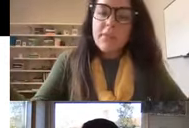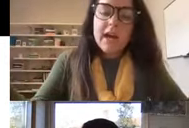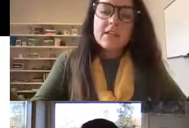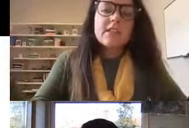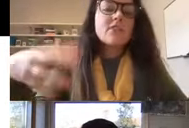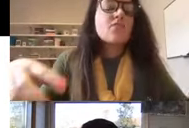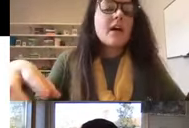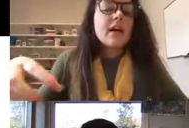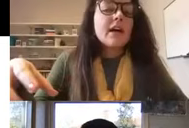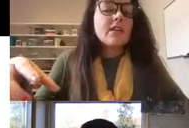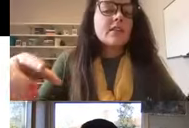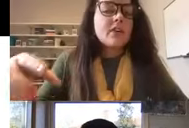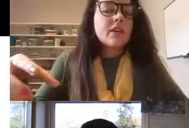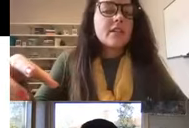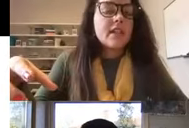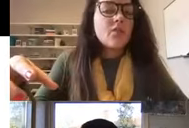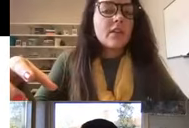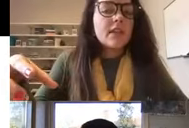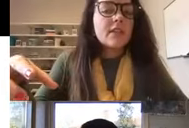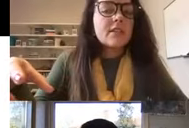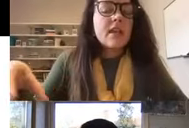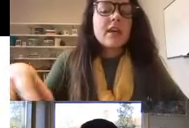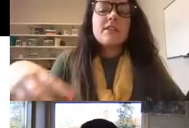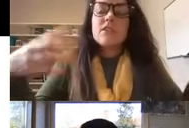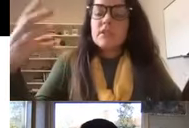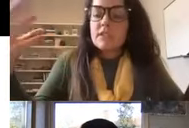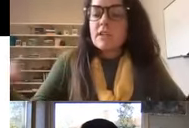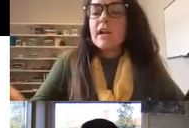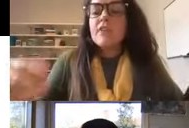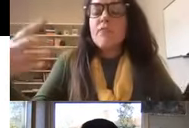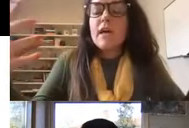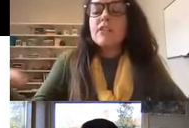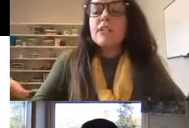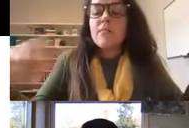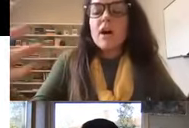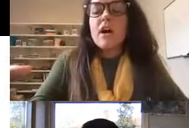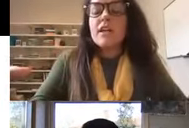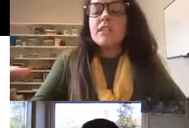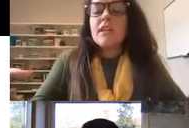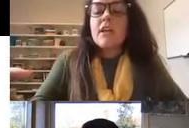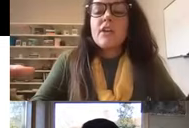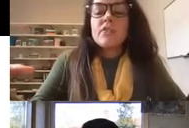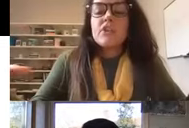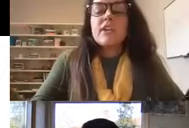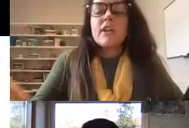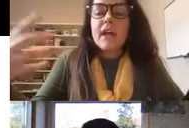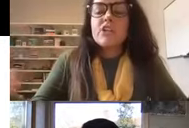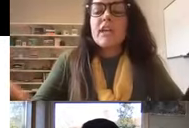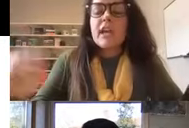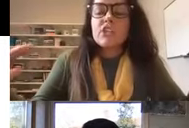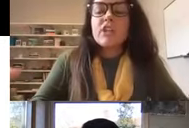of the past as well as current inequalities. And so this is a kind of melting pot notion